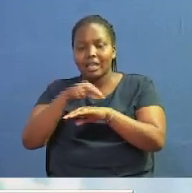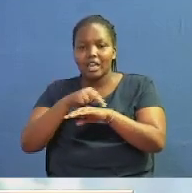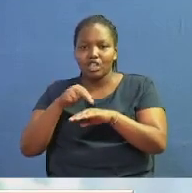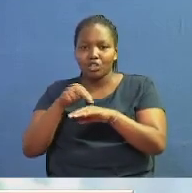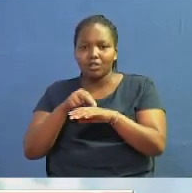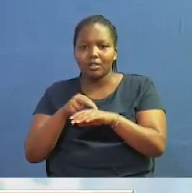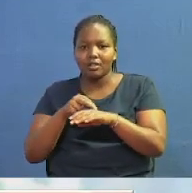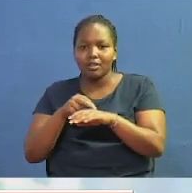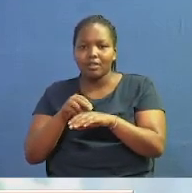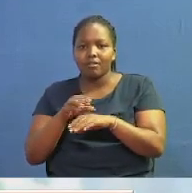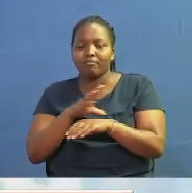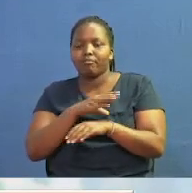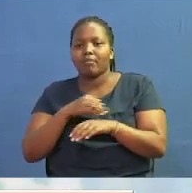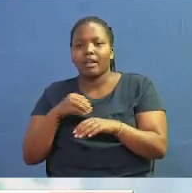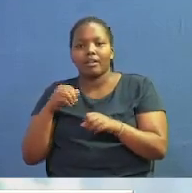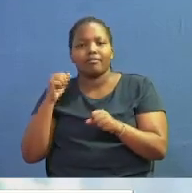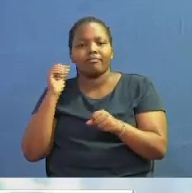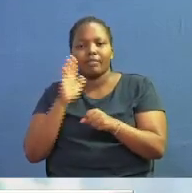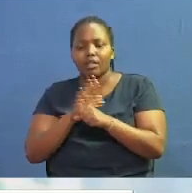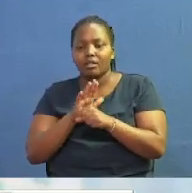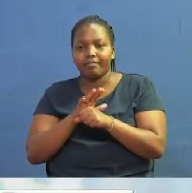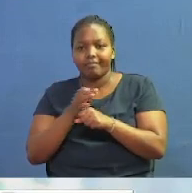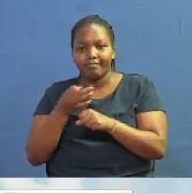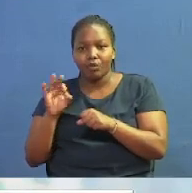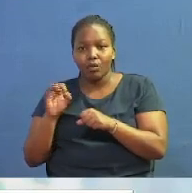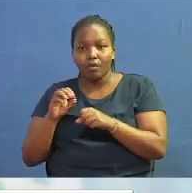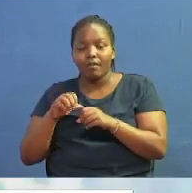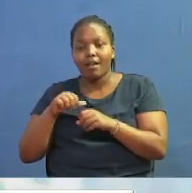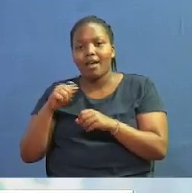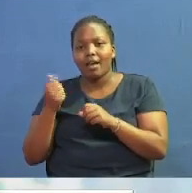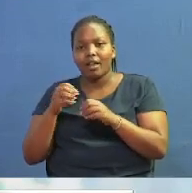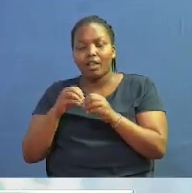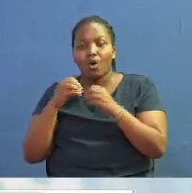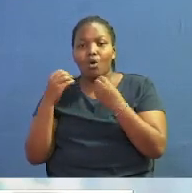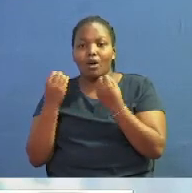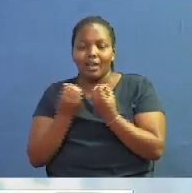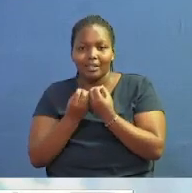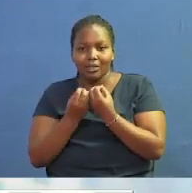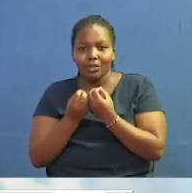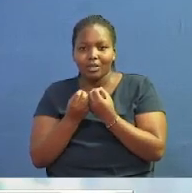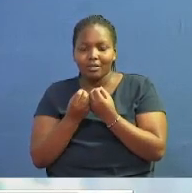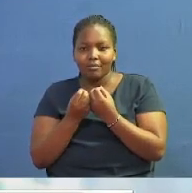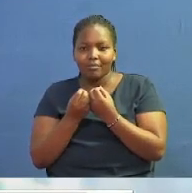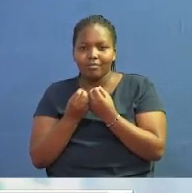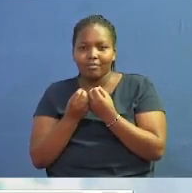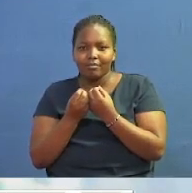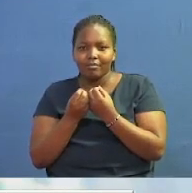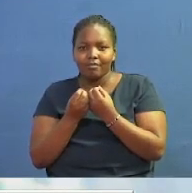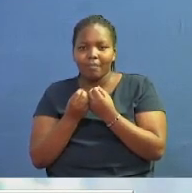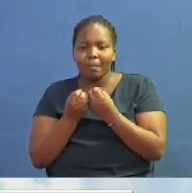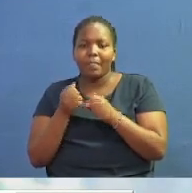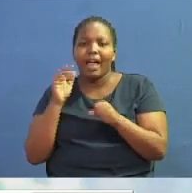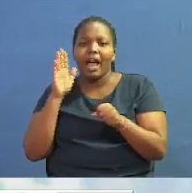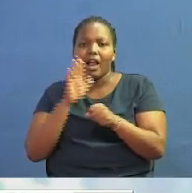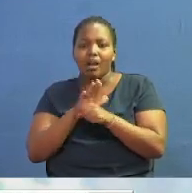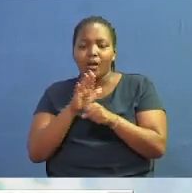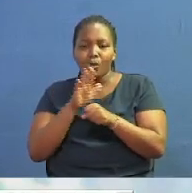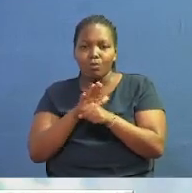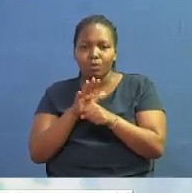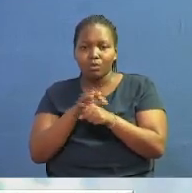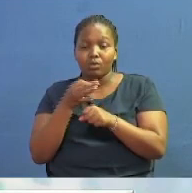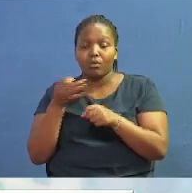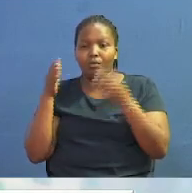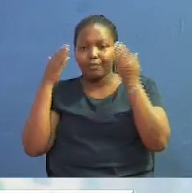other organizations that are leading in advocacy in Kenya. Unless we do thorough and aggressive awareness and